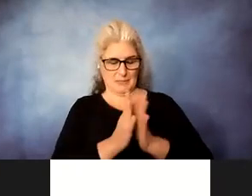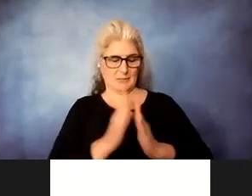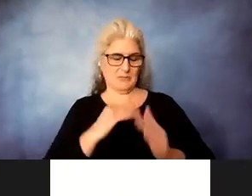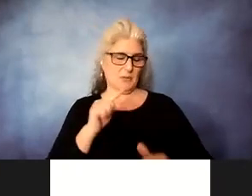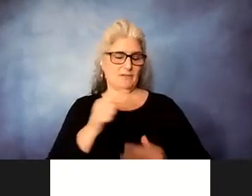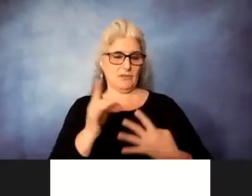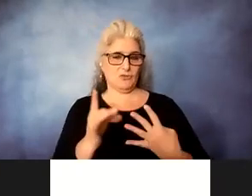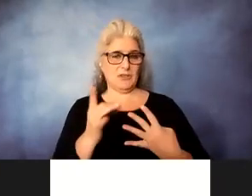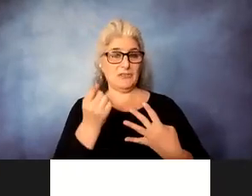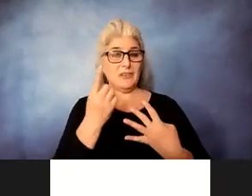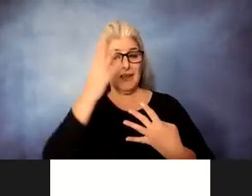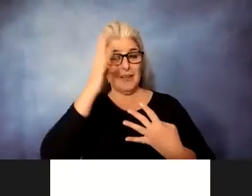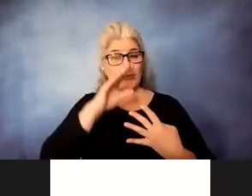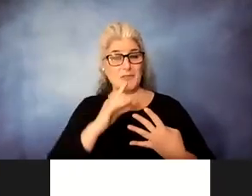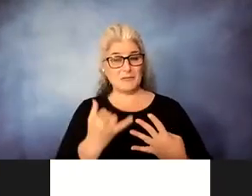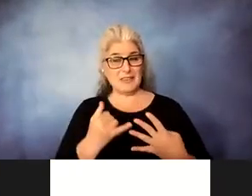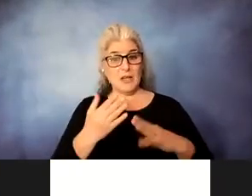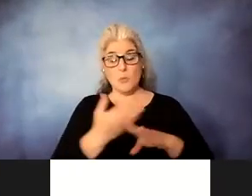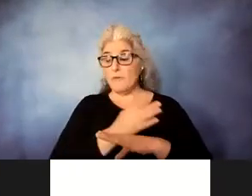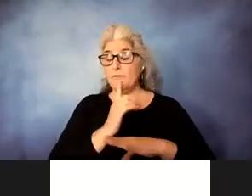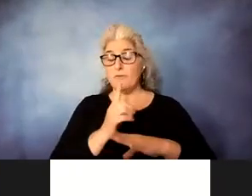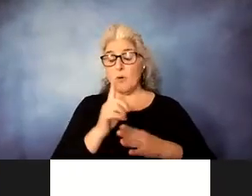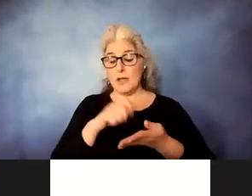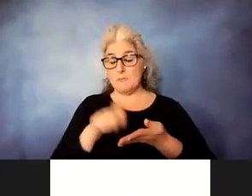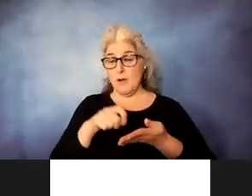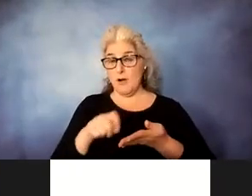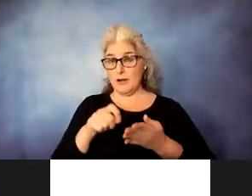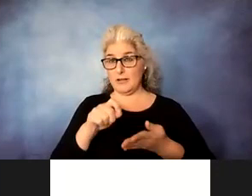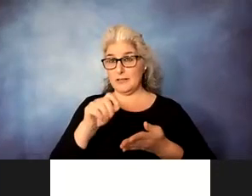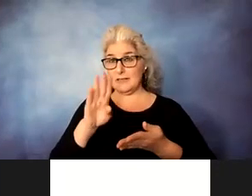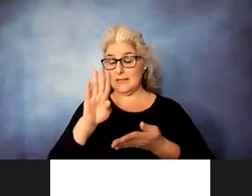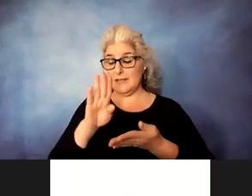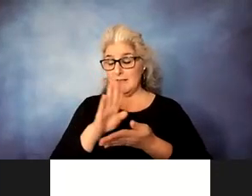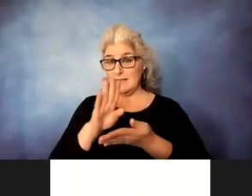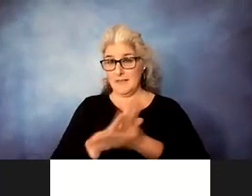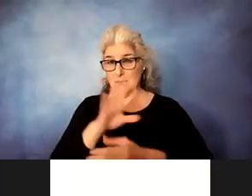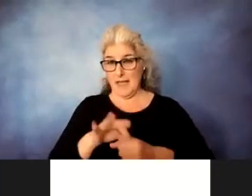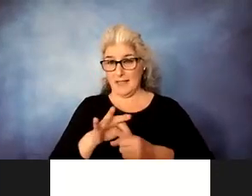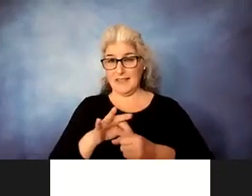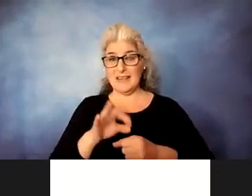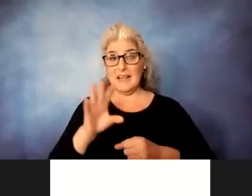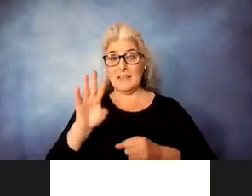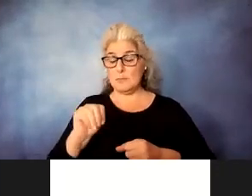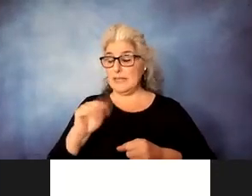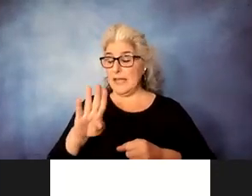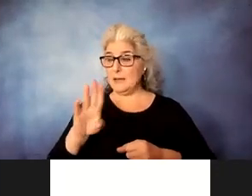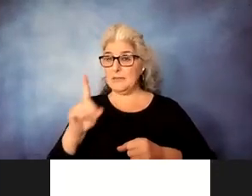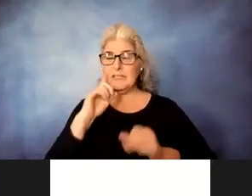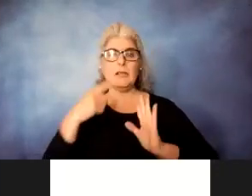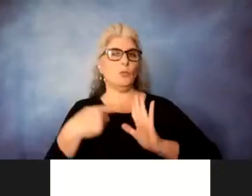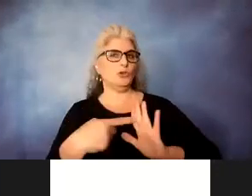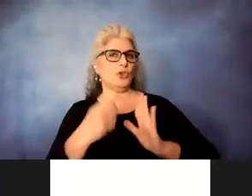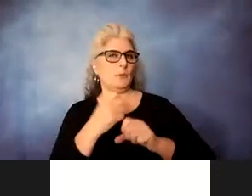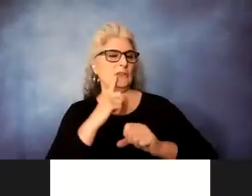And before it actually marks the ballot, the BMD provides a confirmation page with the voter's selections. So the voter can double check